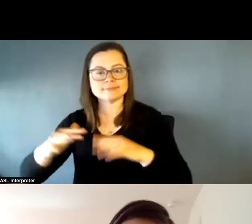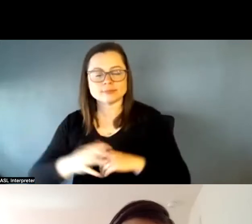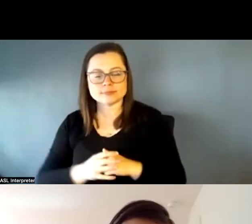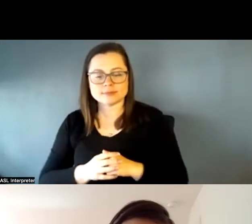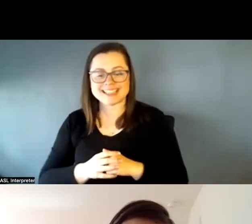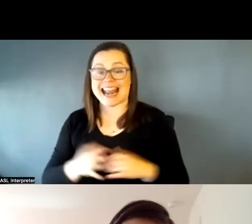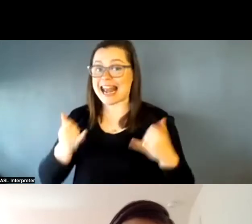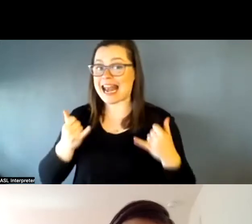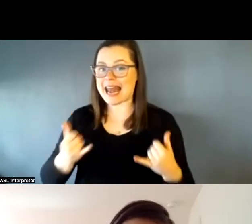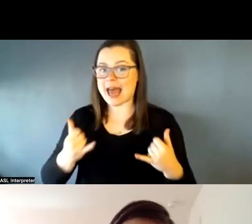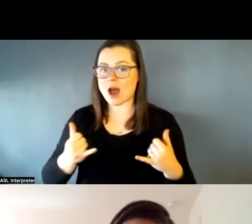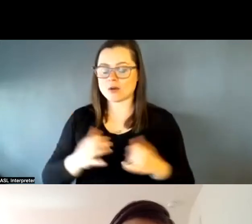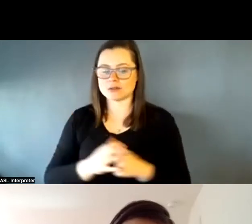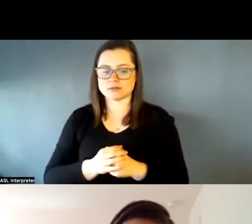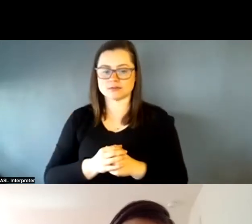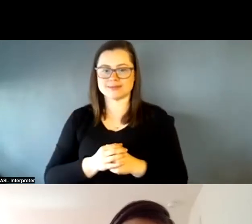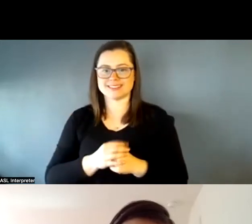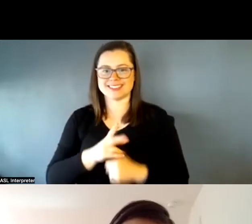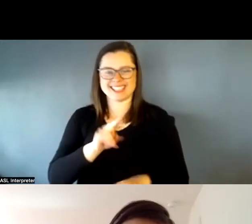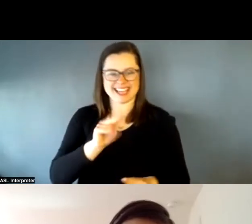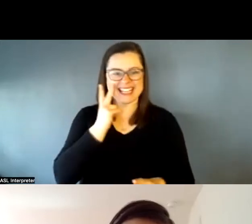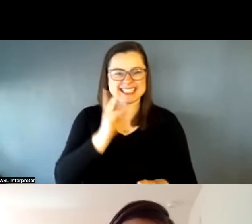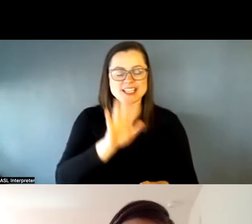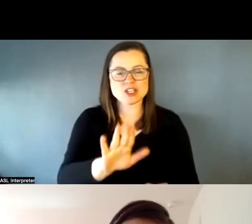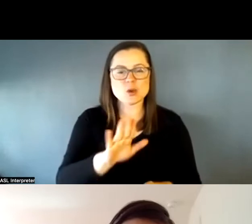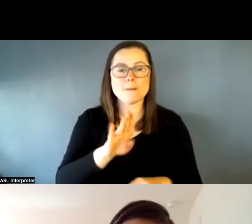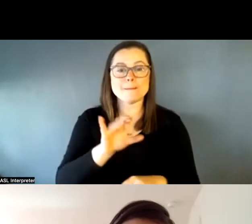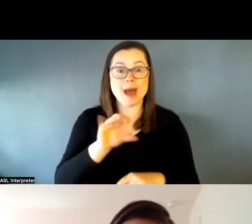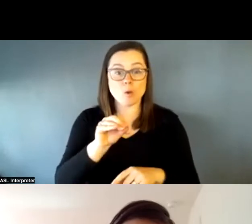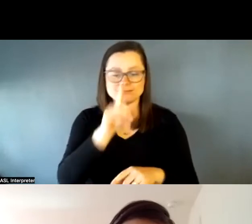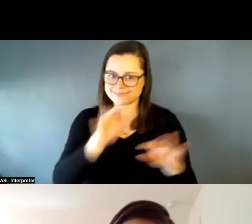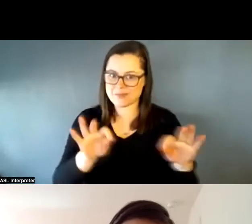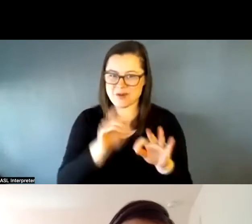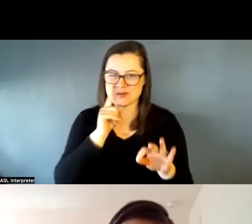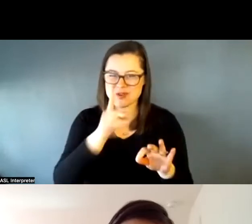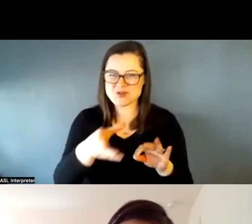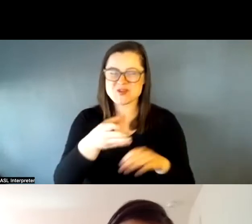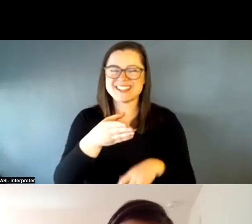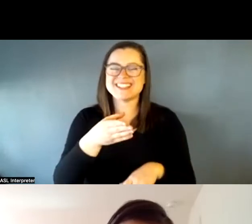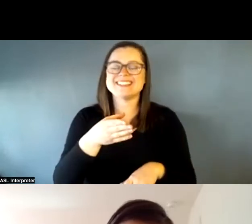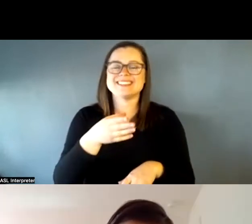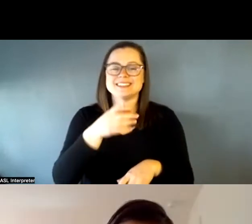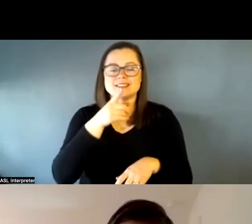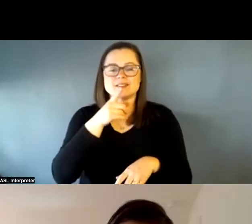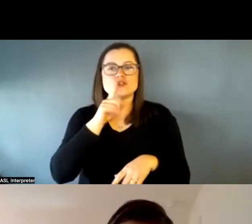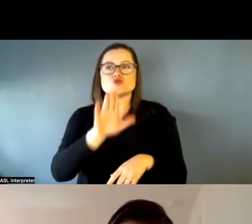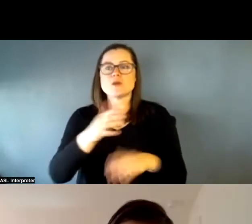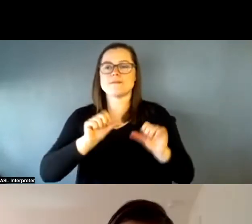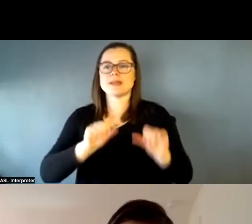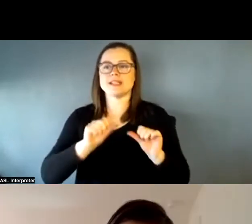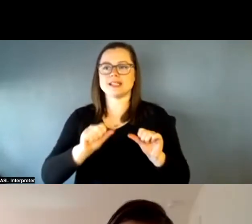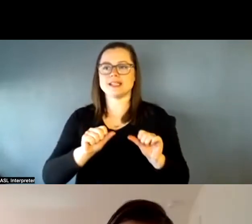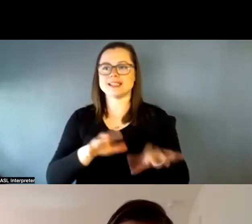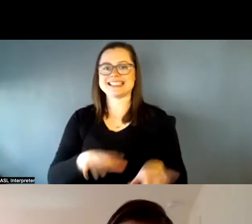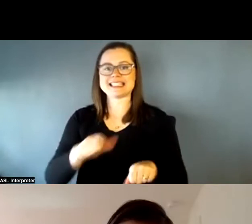you understand for yourselves? I mean, Ken, I see like as part of your bio, it's obviously very important for you that you're able to have the time to take